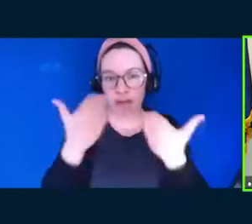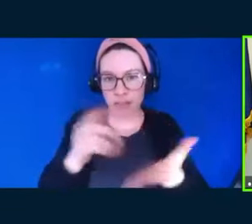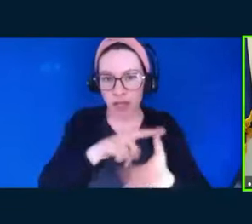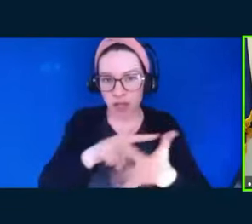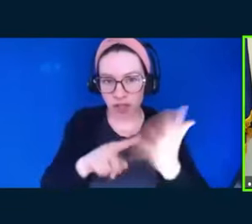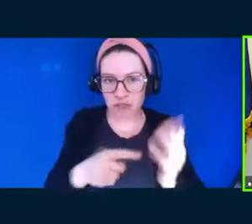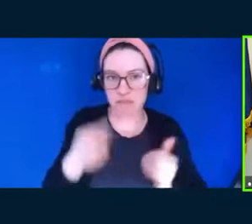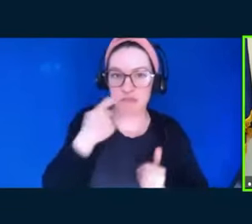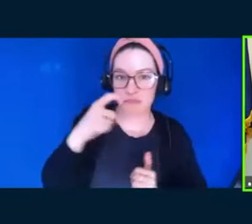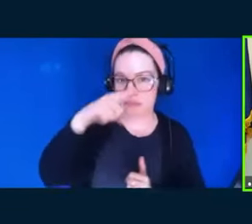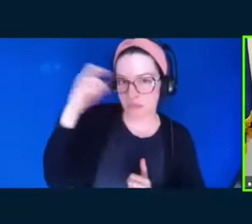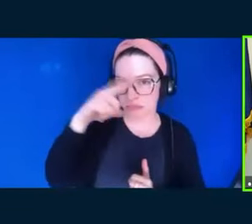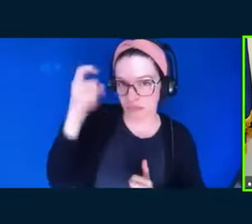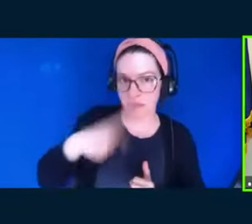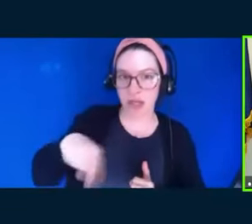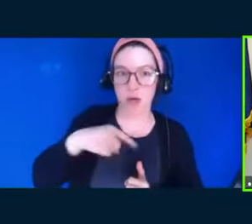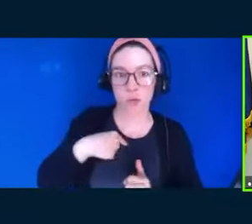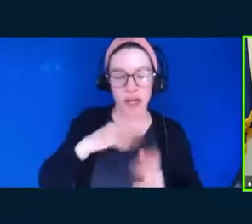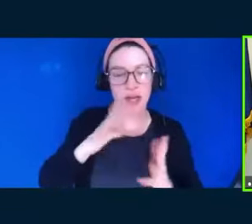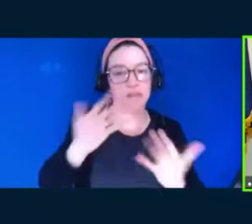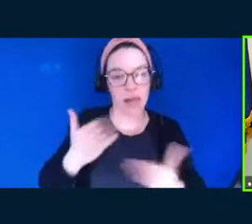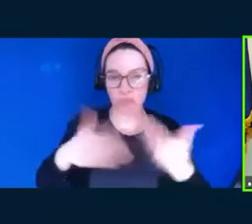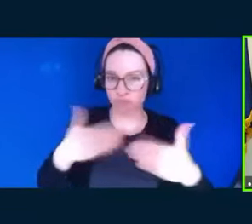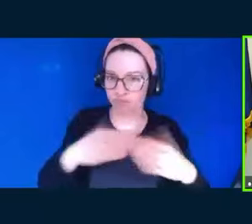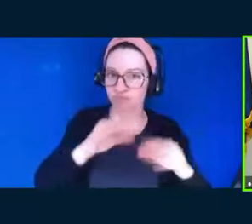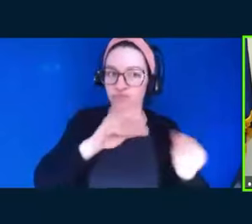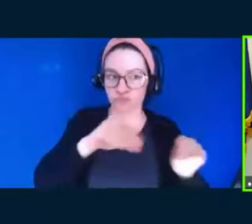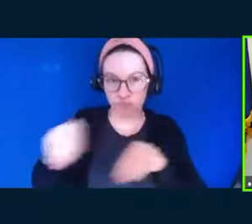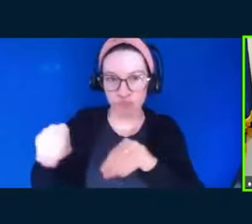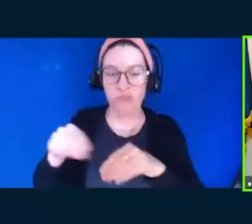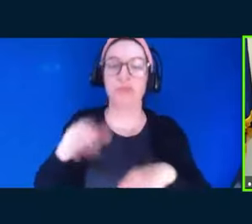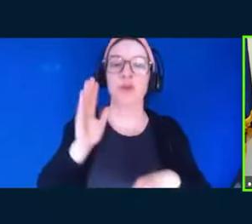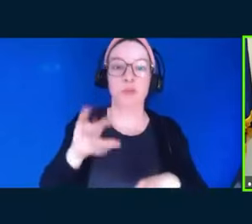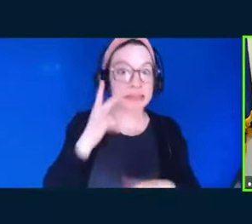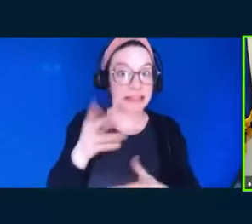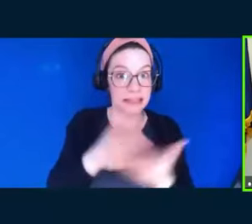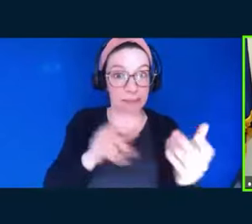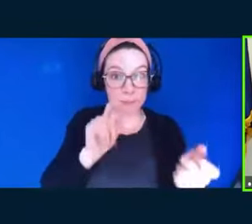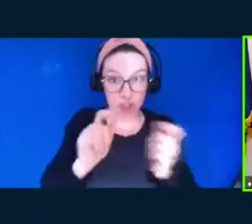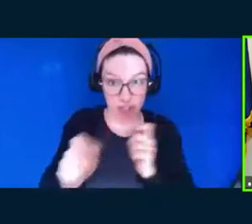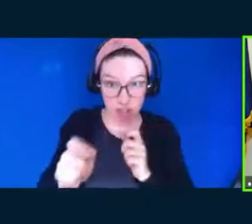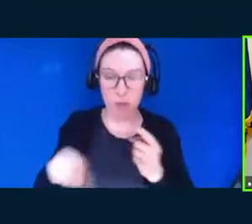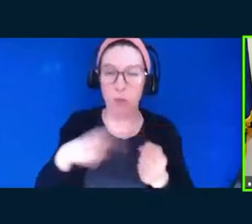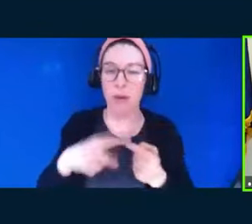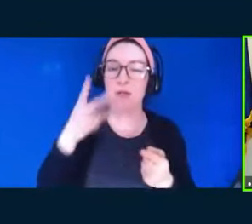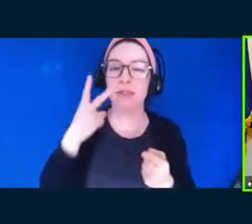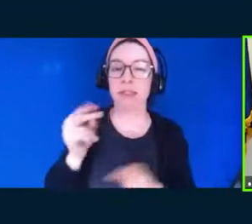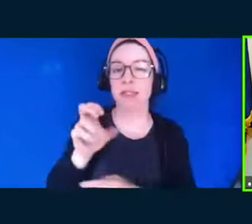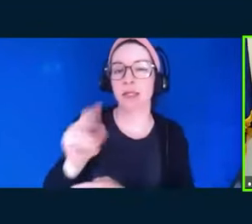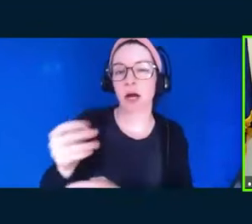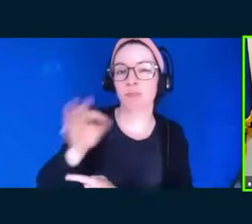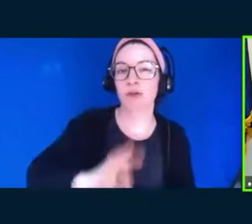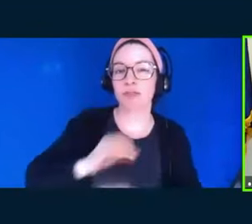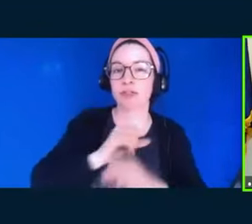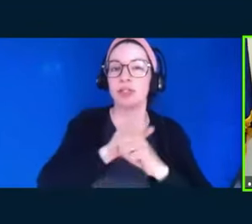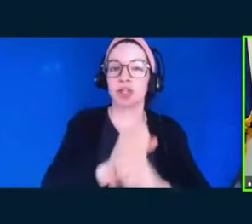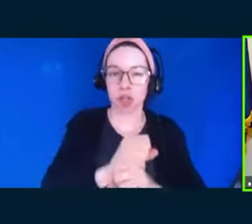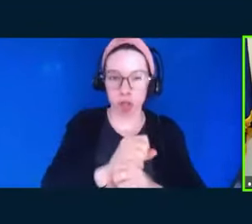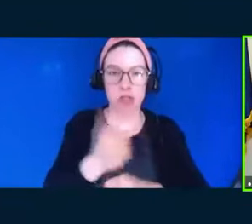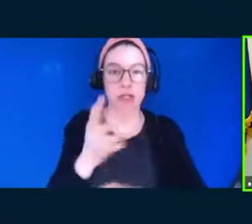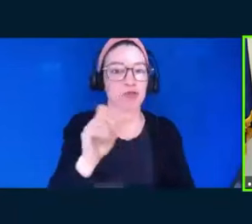summer that we're diligently working to implement here at the department. I think you'll start to see some of those changes when you see the nonprofit security grant program NOFOs roll